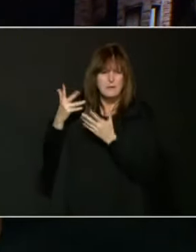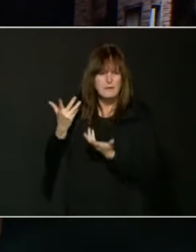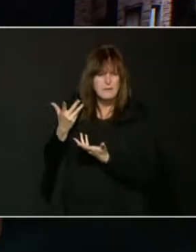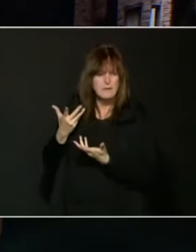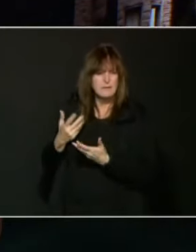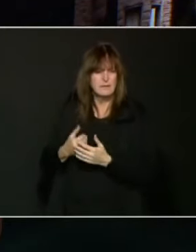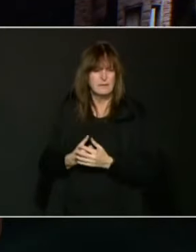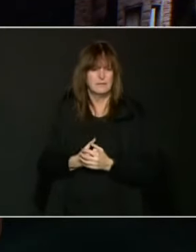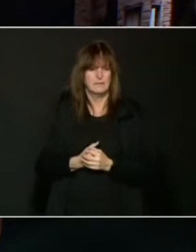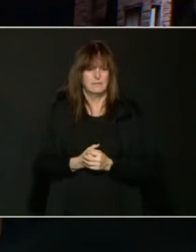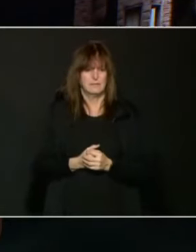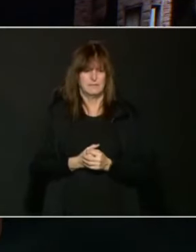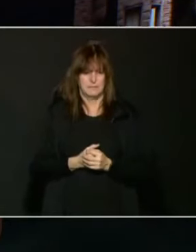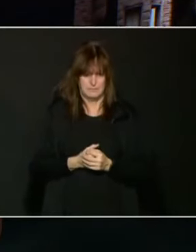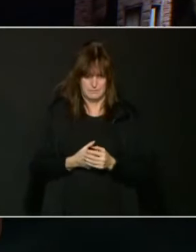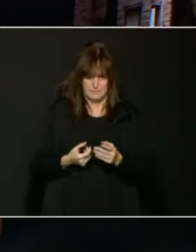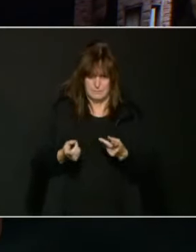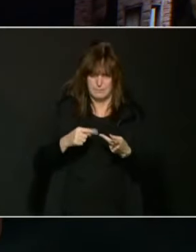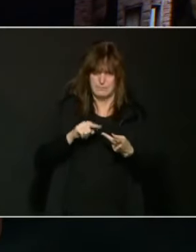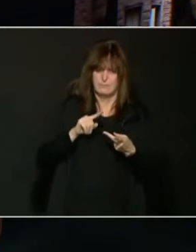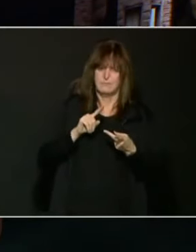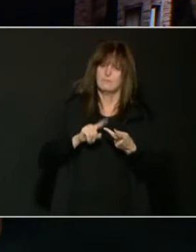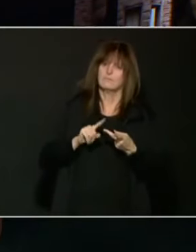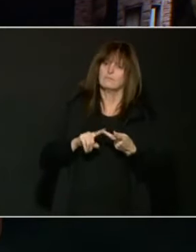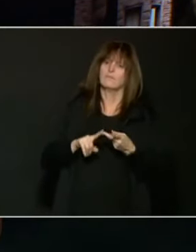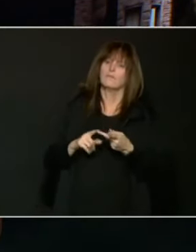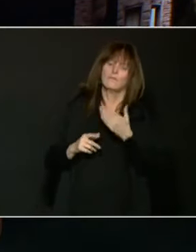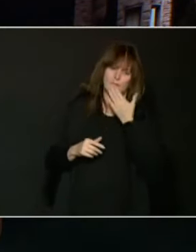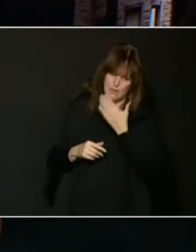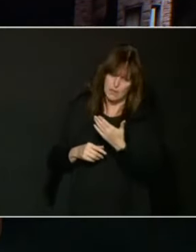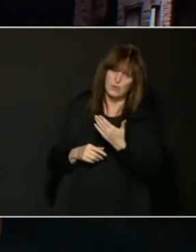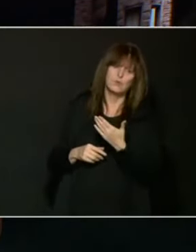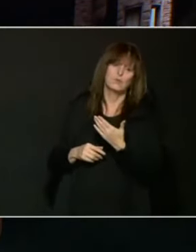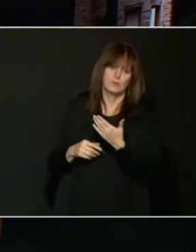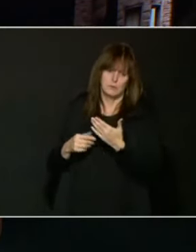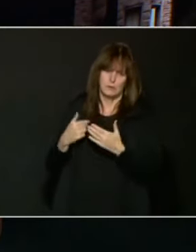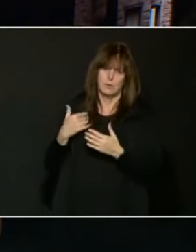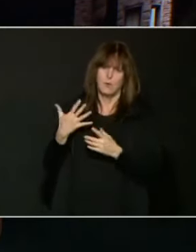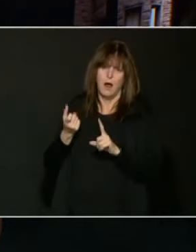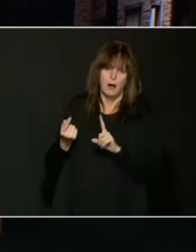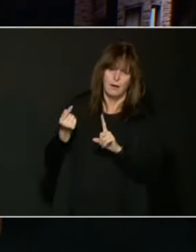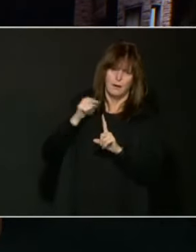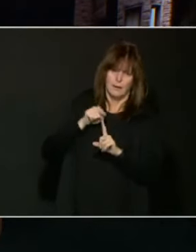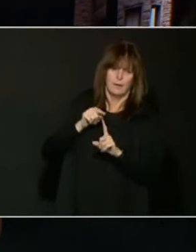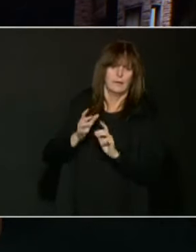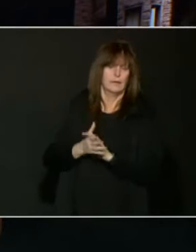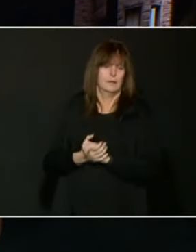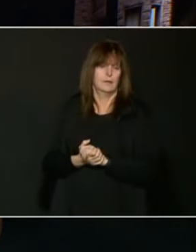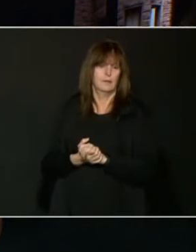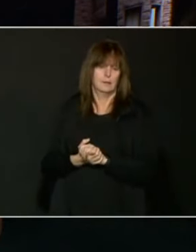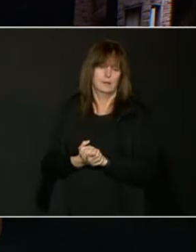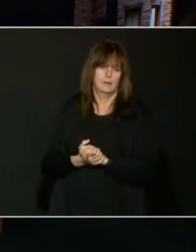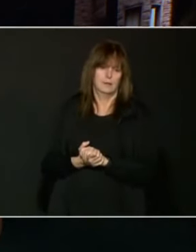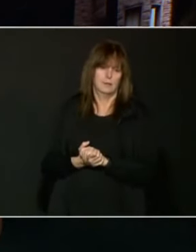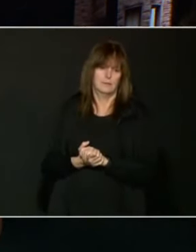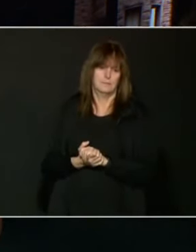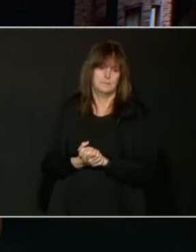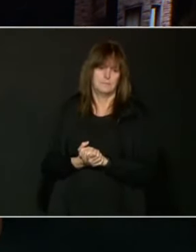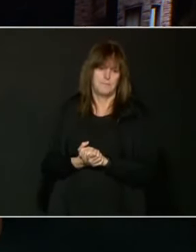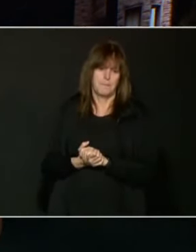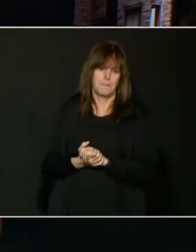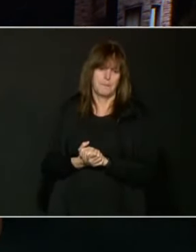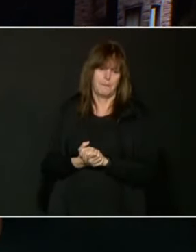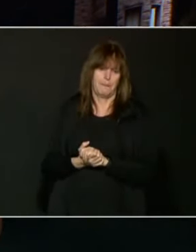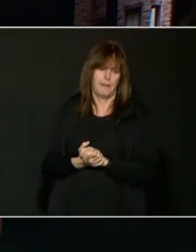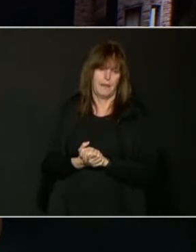Yes, thank you very much for that. Now I'm going to switch gears again. I may be a bit early on this, but a lot of parents